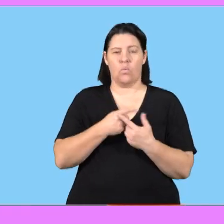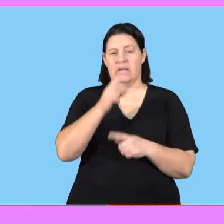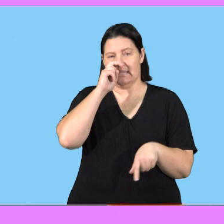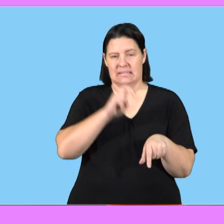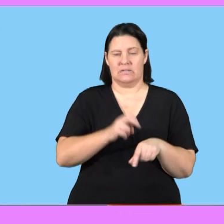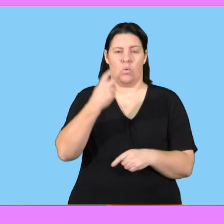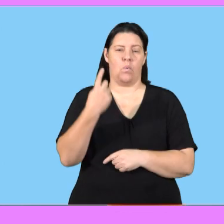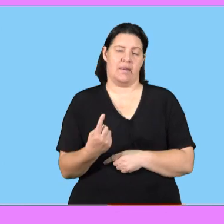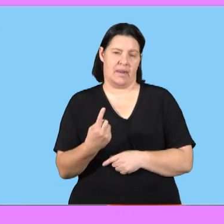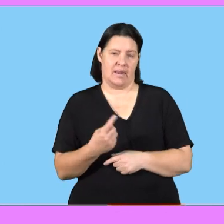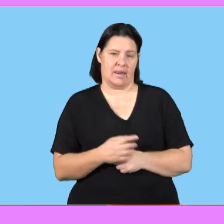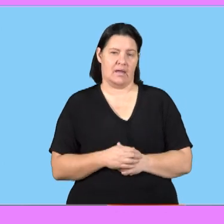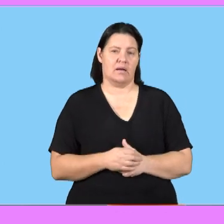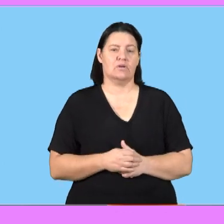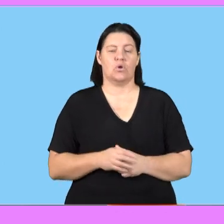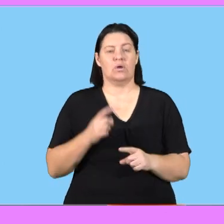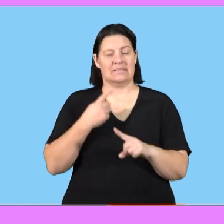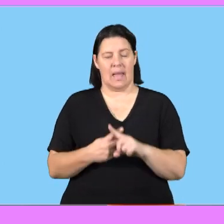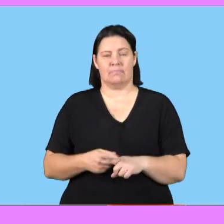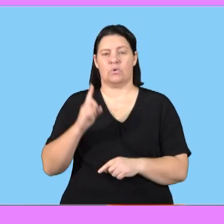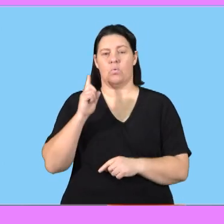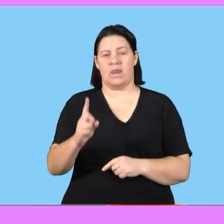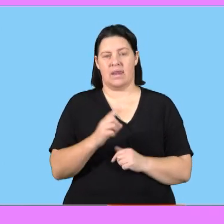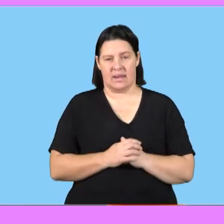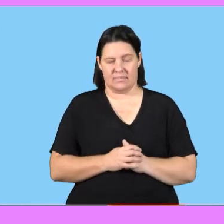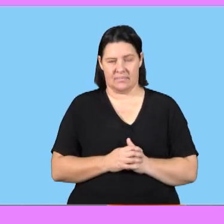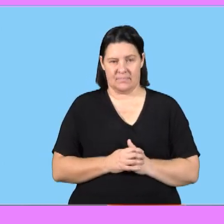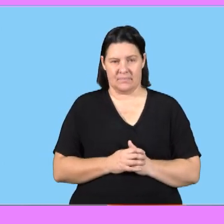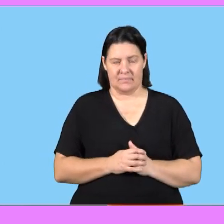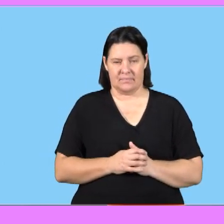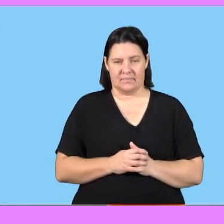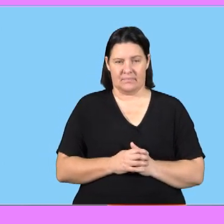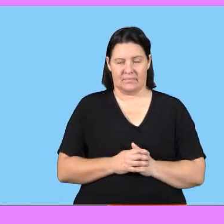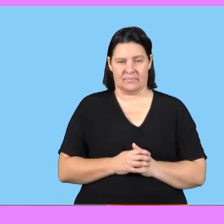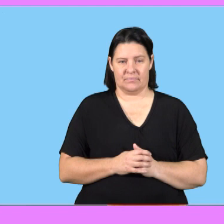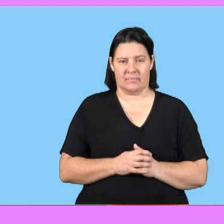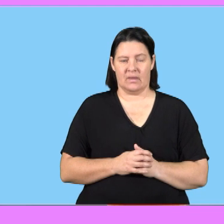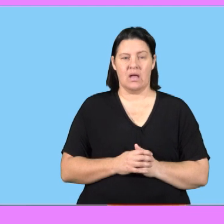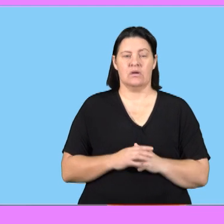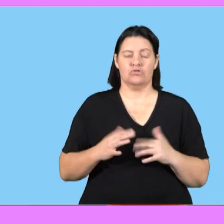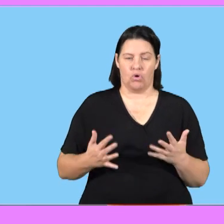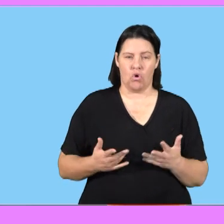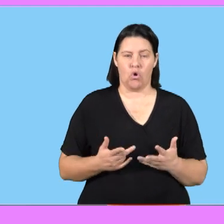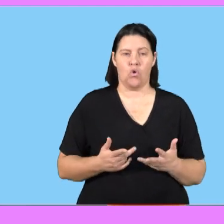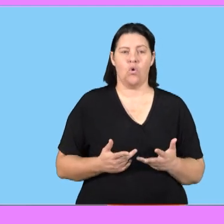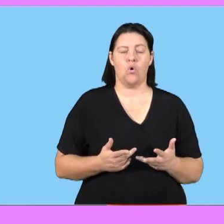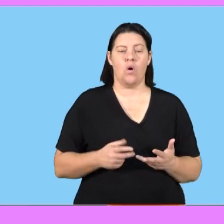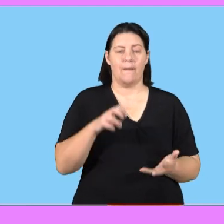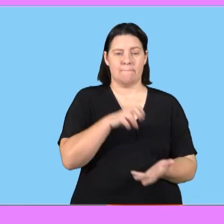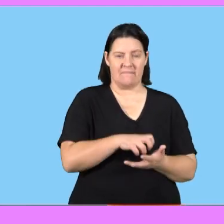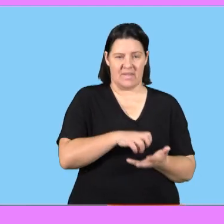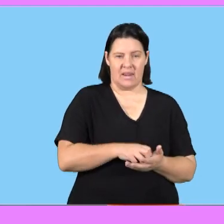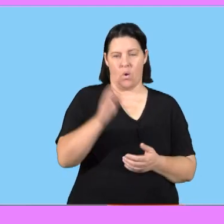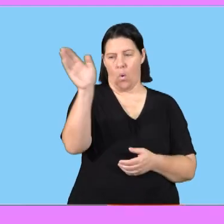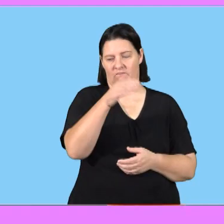needed 1 egg. So we need to multiply by 1 egg in such a way that the muffin will divide